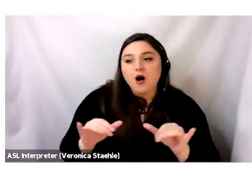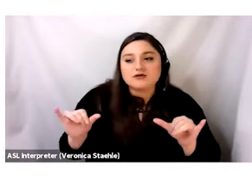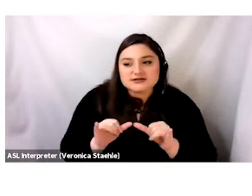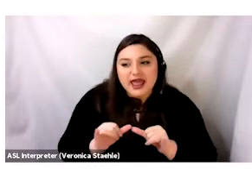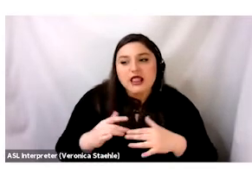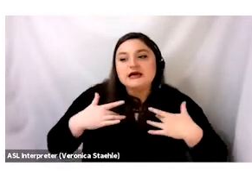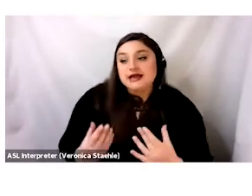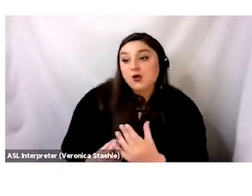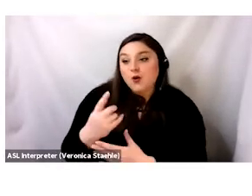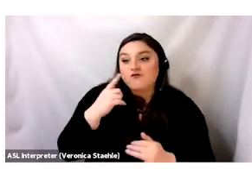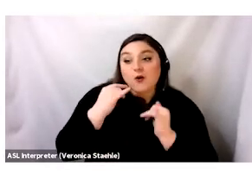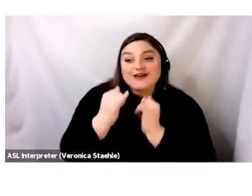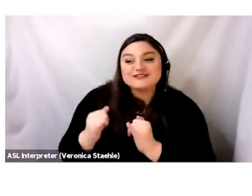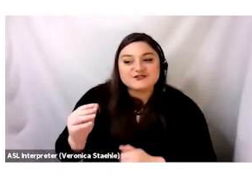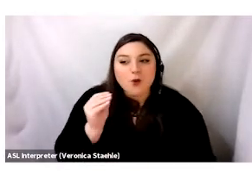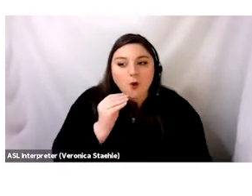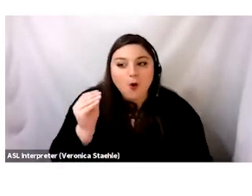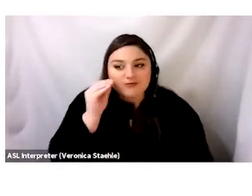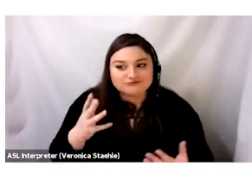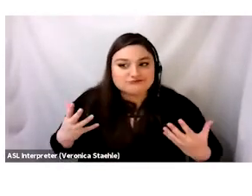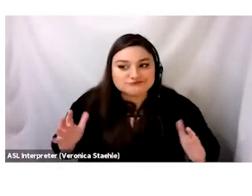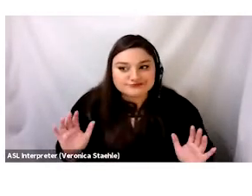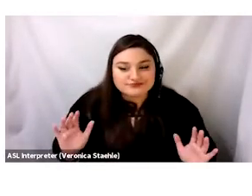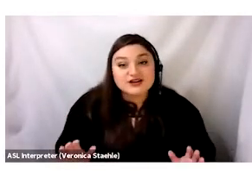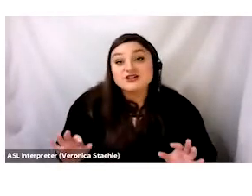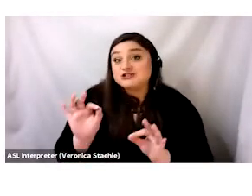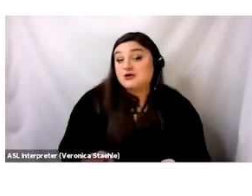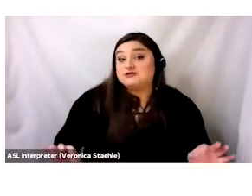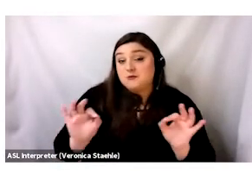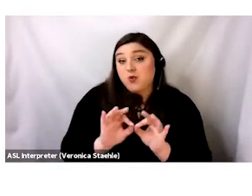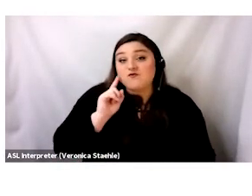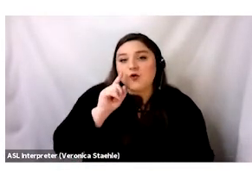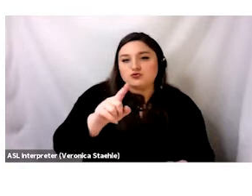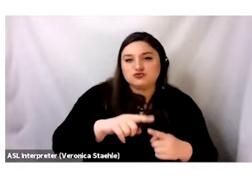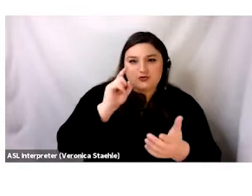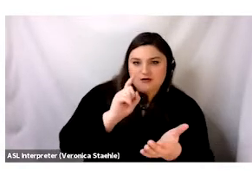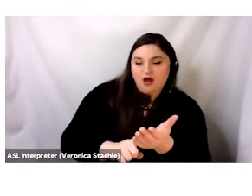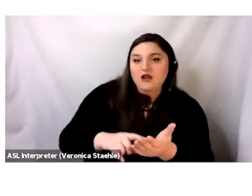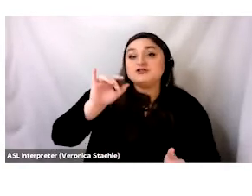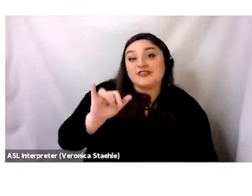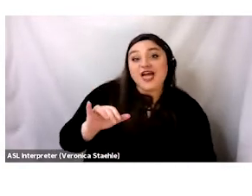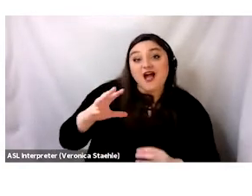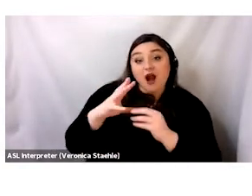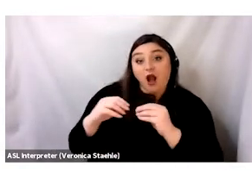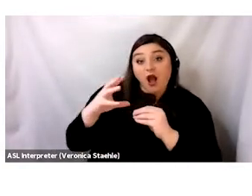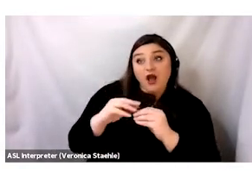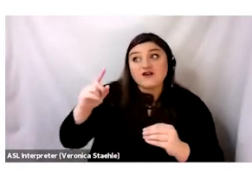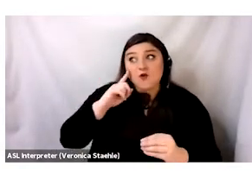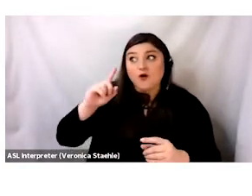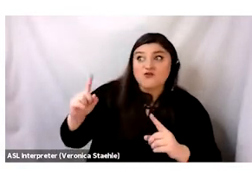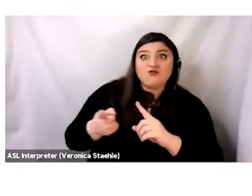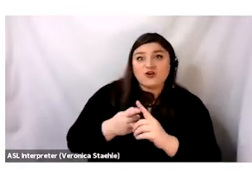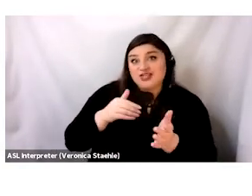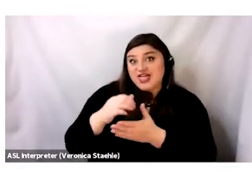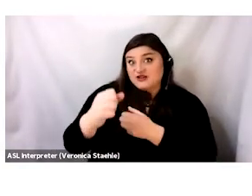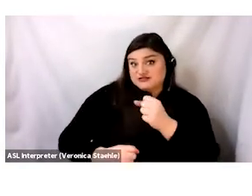household. So what's really important to know is that for the first several thousands of years that cotton was being independently